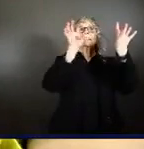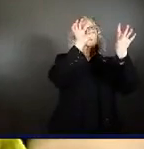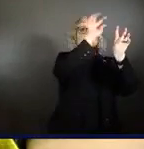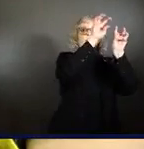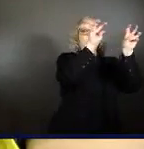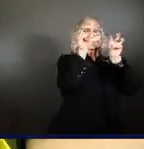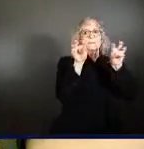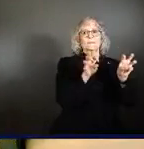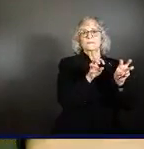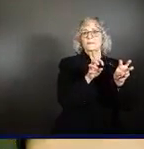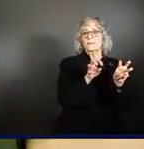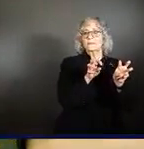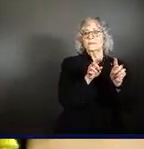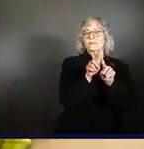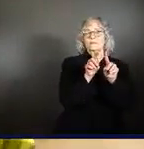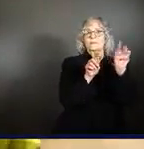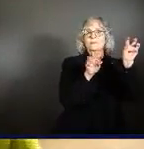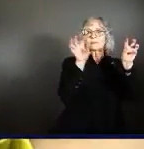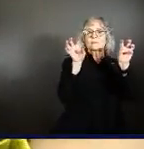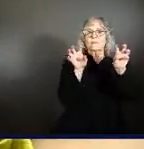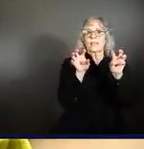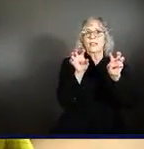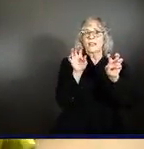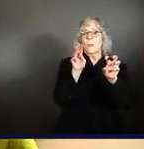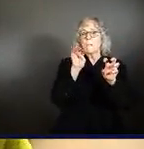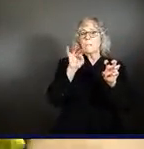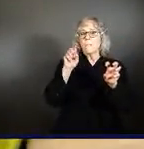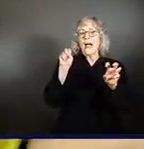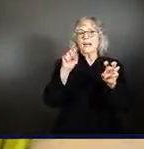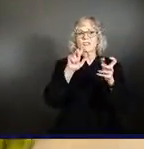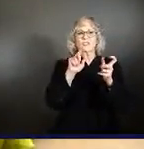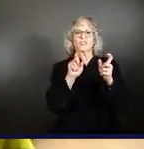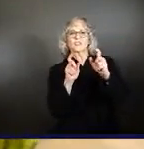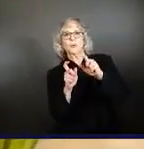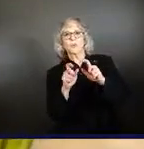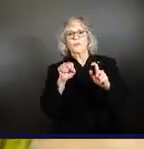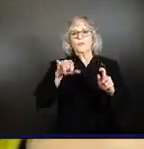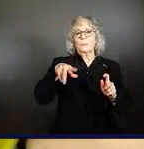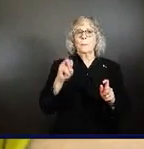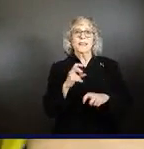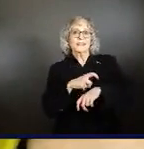mass actually distorts space-time according